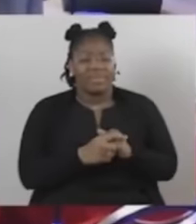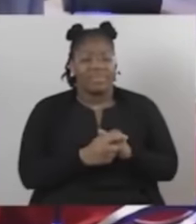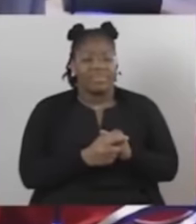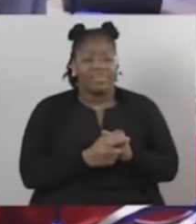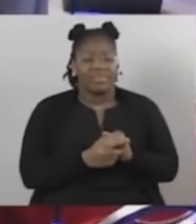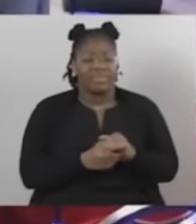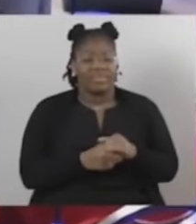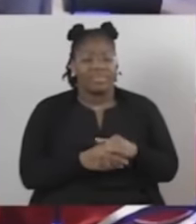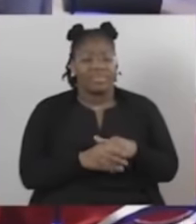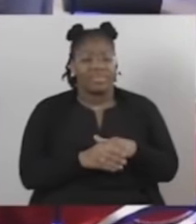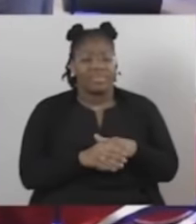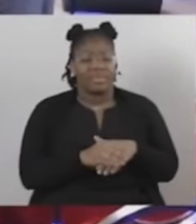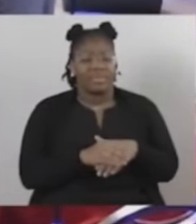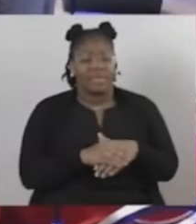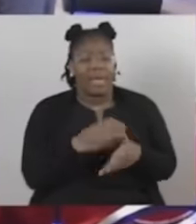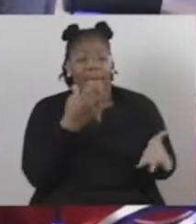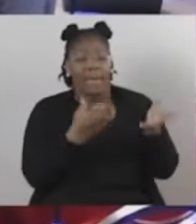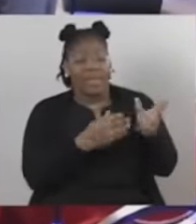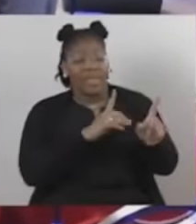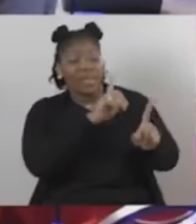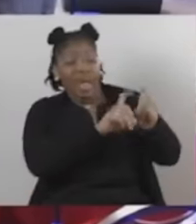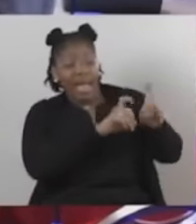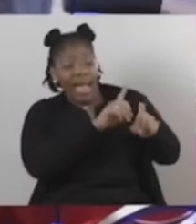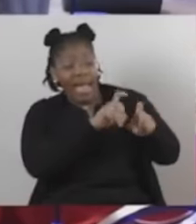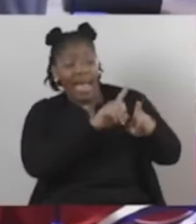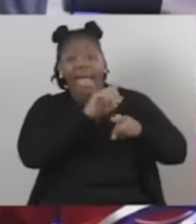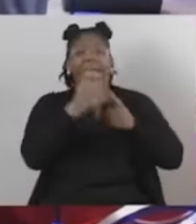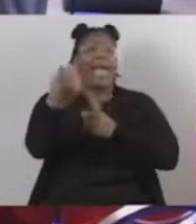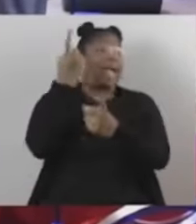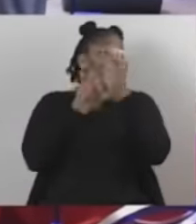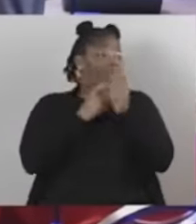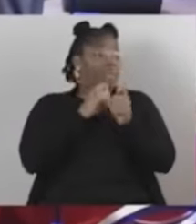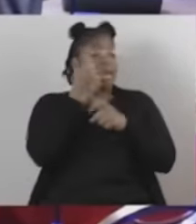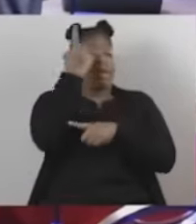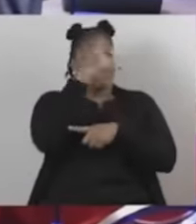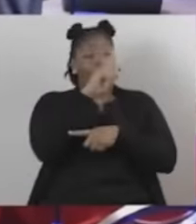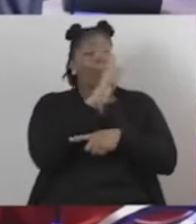And Peter, maybe that's why he acts for you and not James, not John. He acts for you.